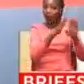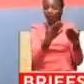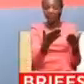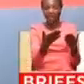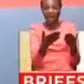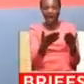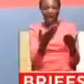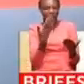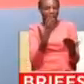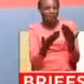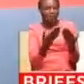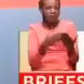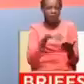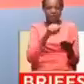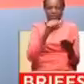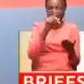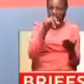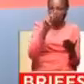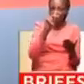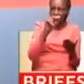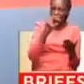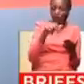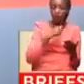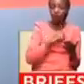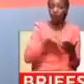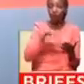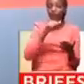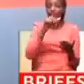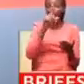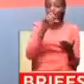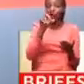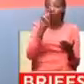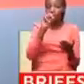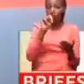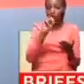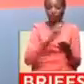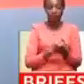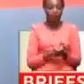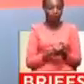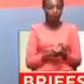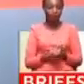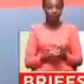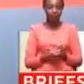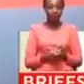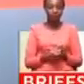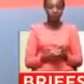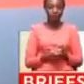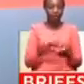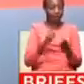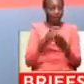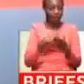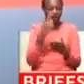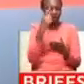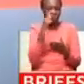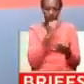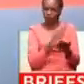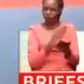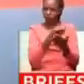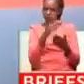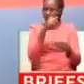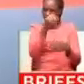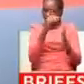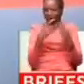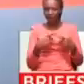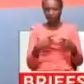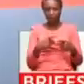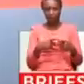I'm meeting, you know, all of these people, Jay-Z, I'm meeting all of these guys, and I'm like, man, these are the guys, you know what I mean? Like, hey, these guys have